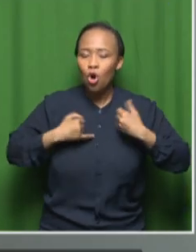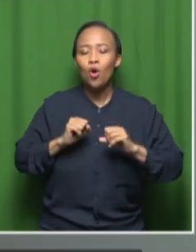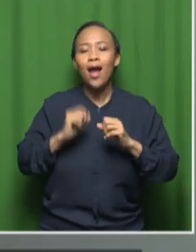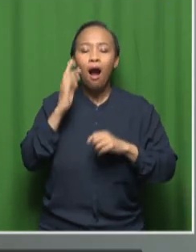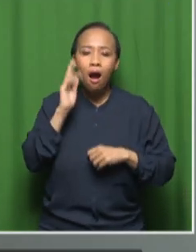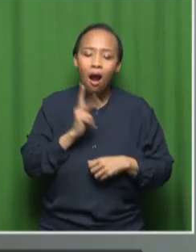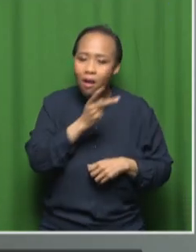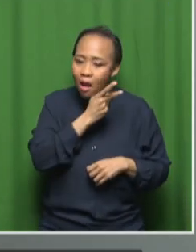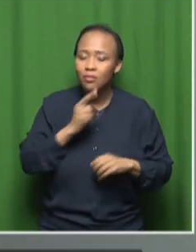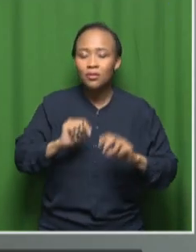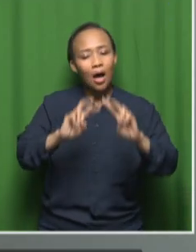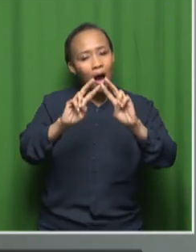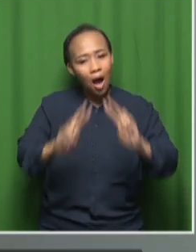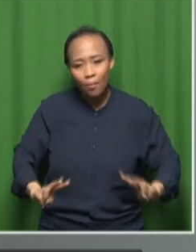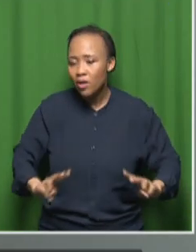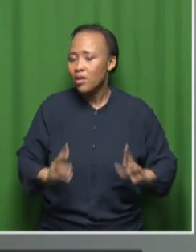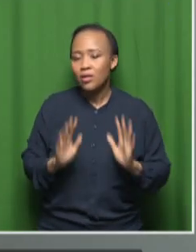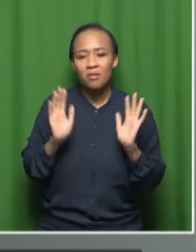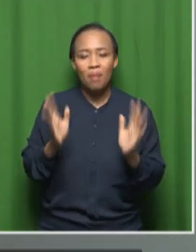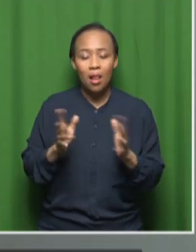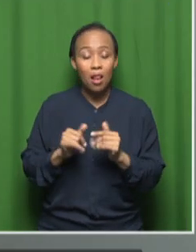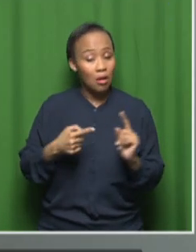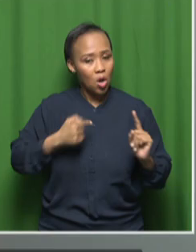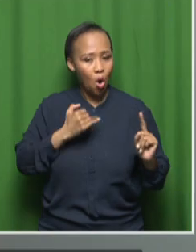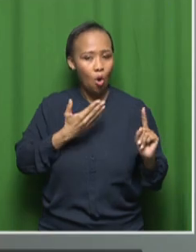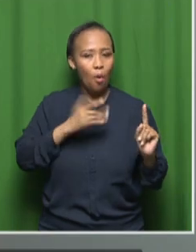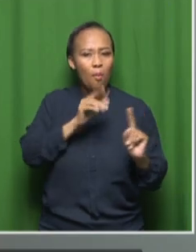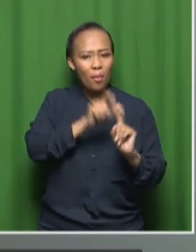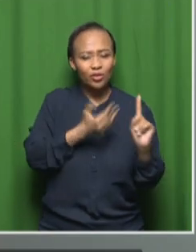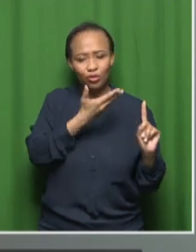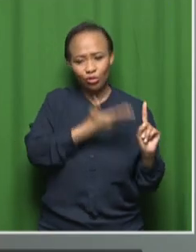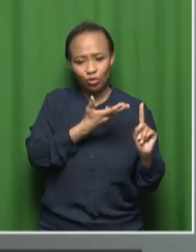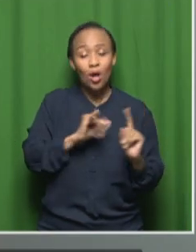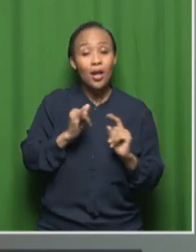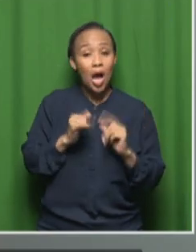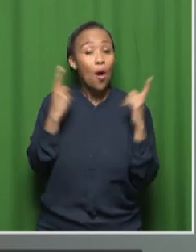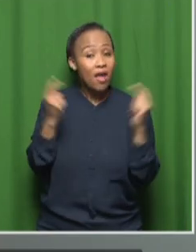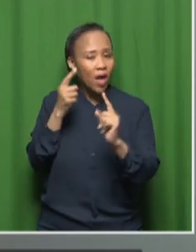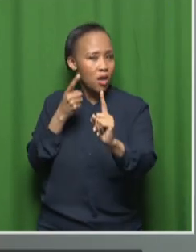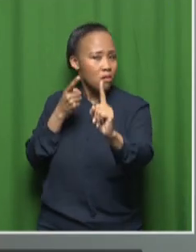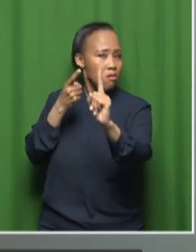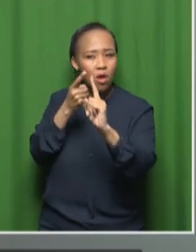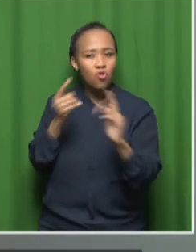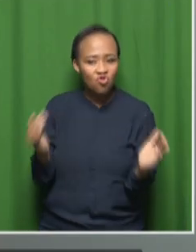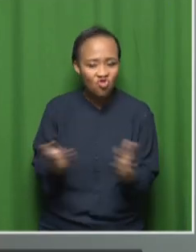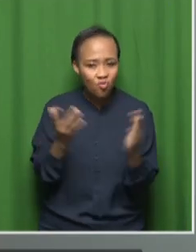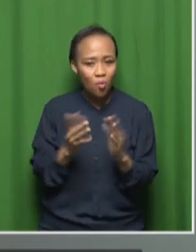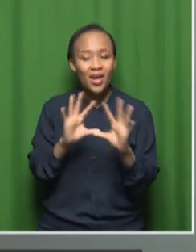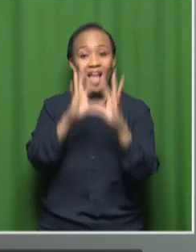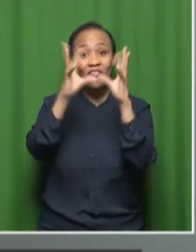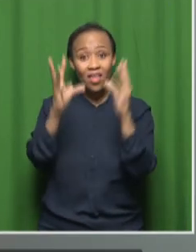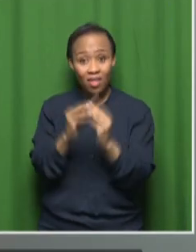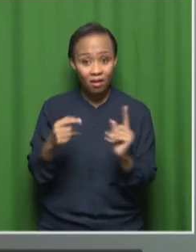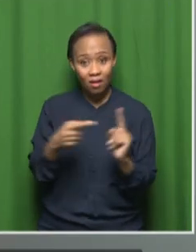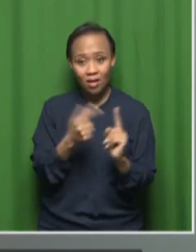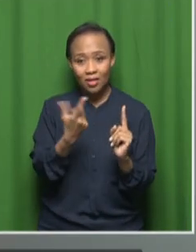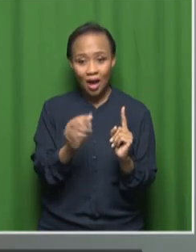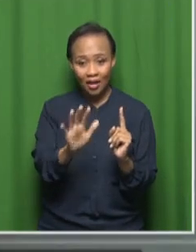Professor Khumalo was, and that's what we are going to promote with this event. Oh, absolutely. Couldn't have said it better. That